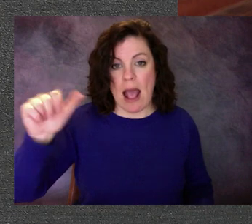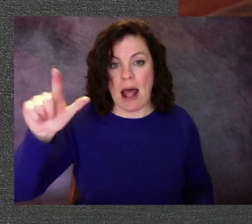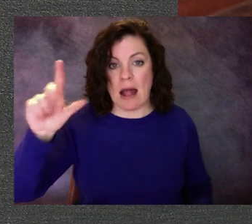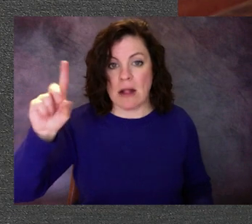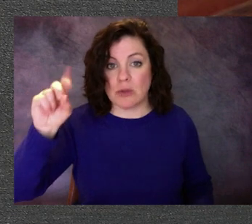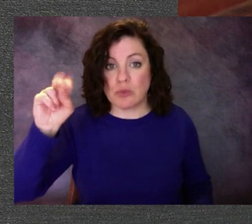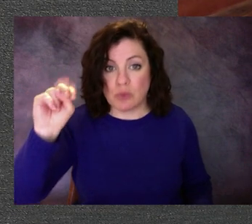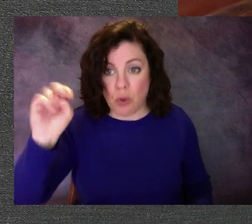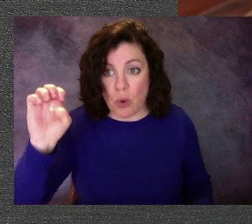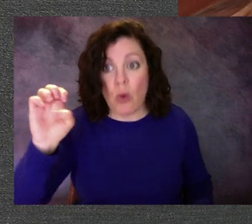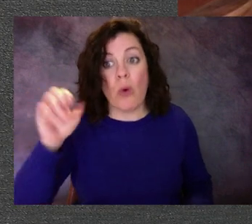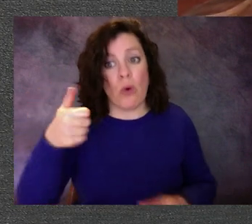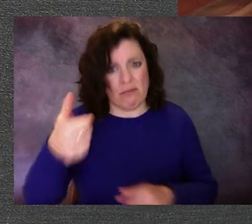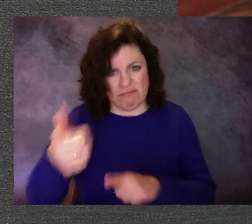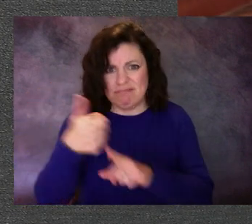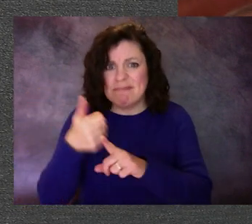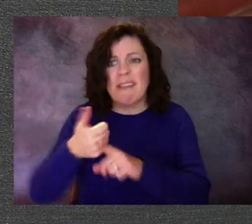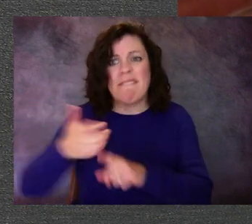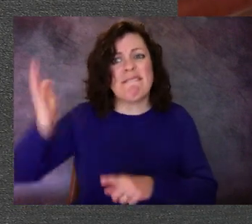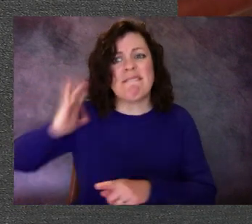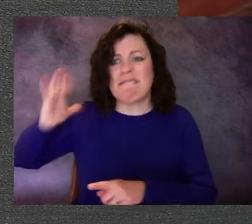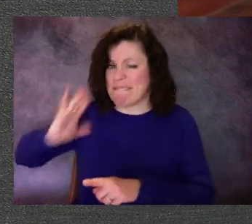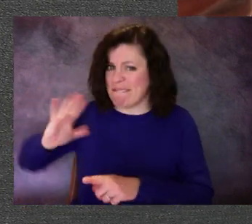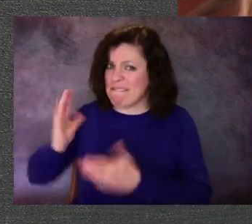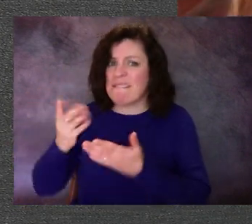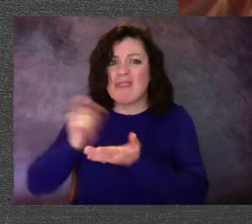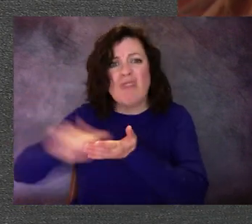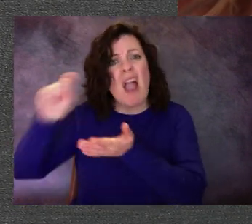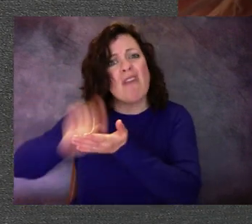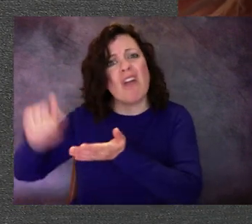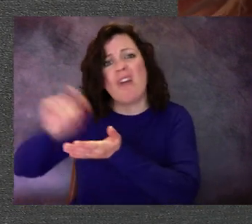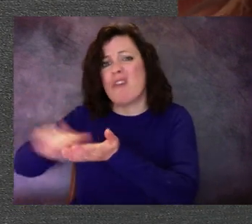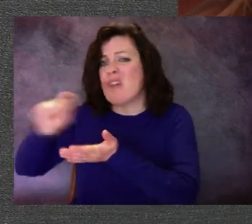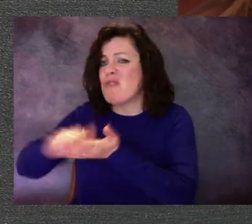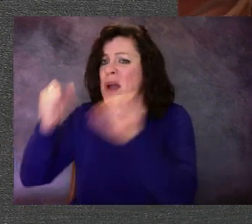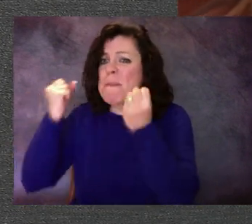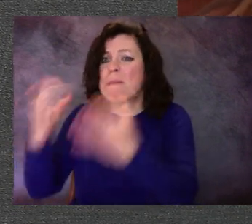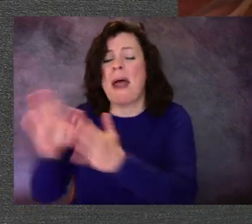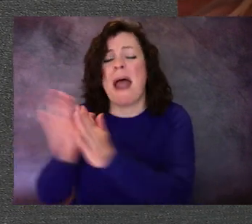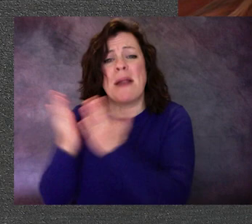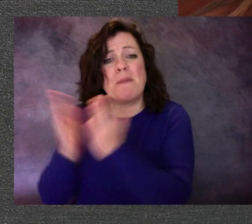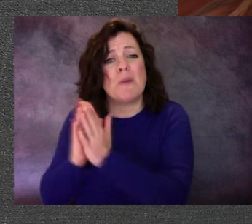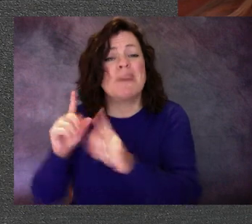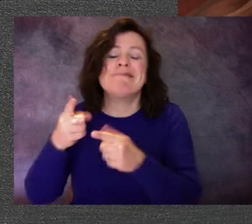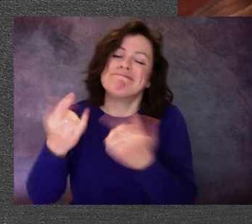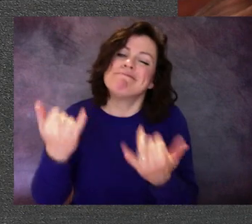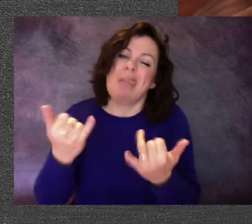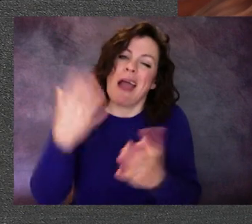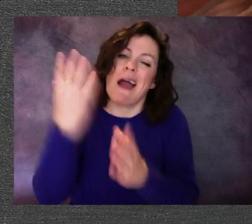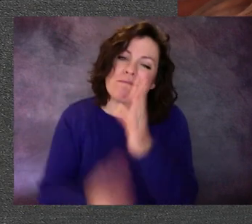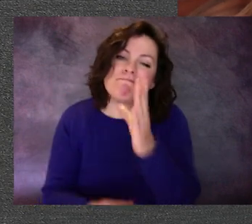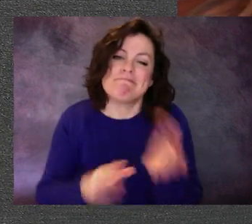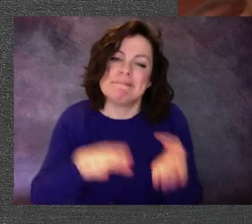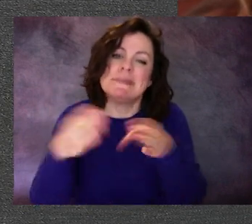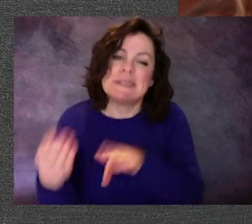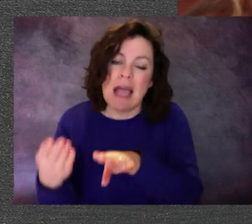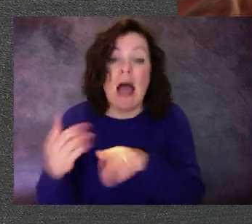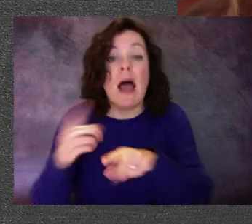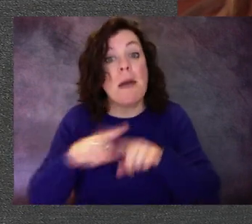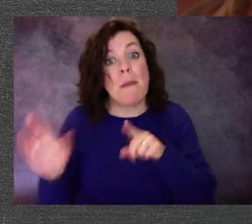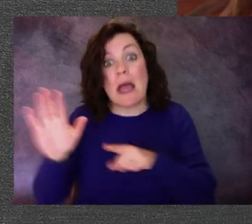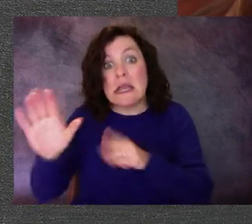over 100 years ago. So even though he's not with us any longer, his books are still here making people happy. That's pretty great,